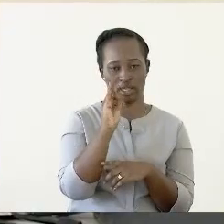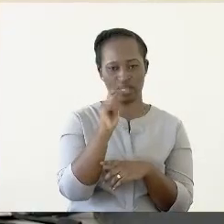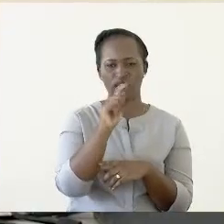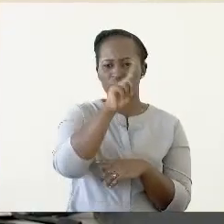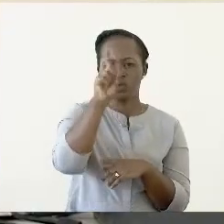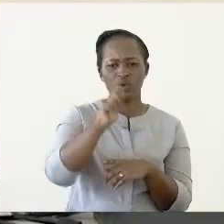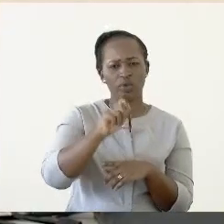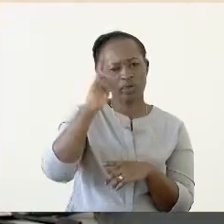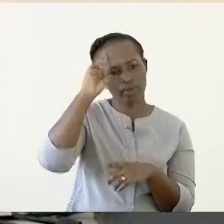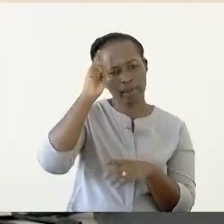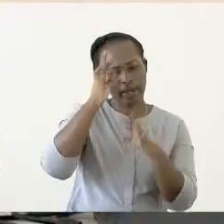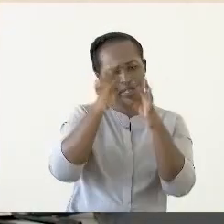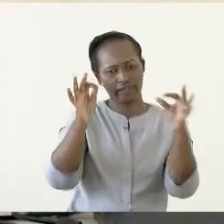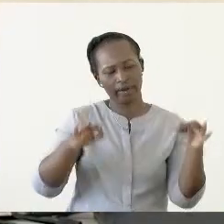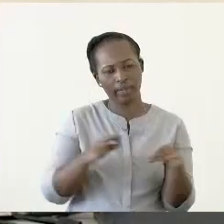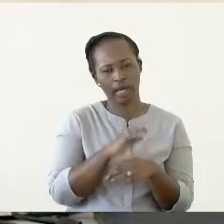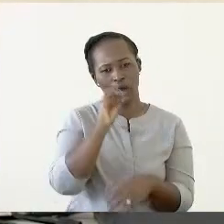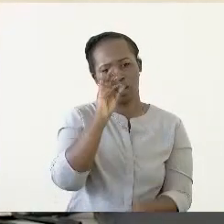Solubility.